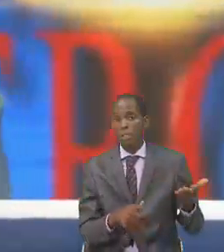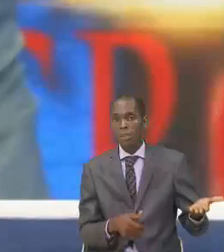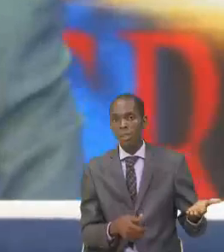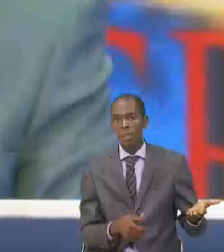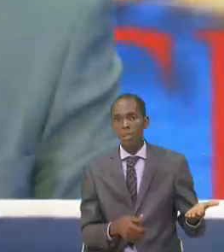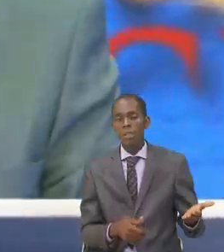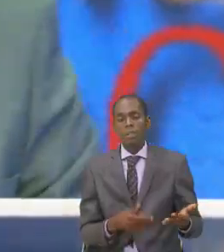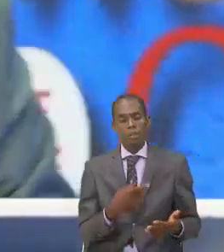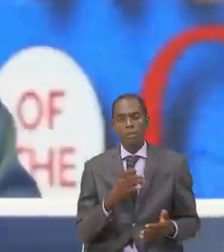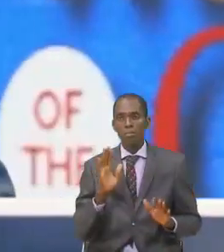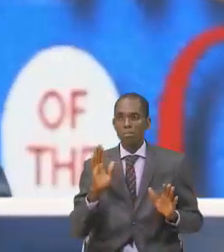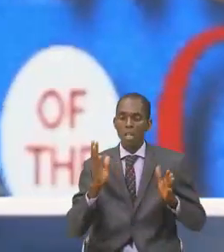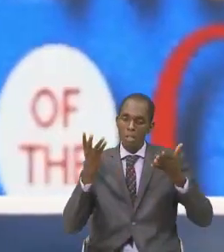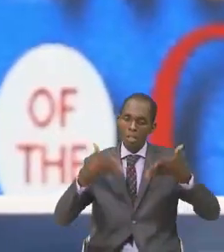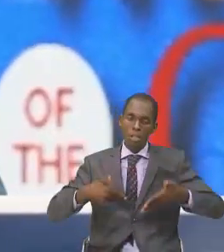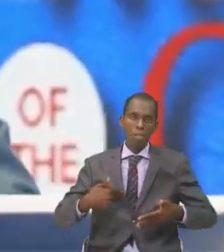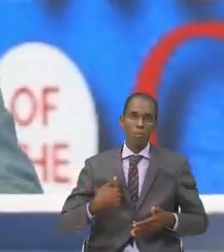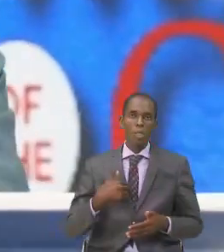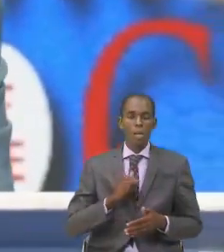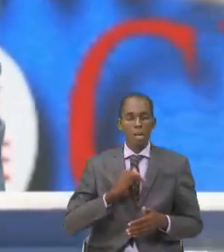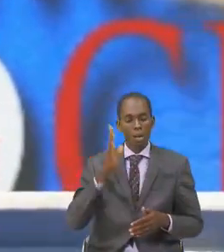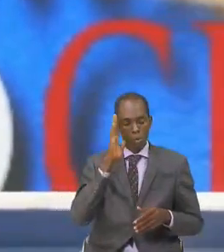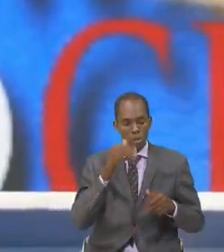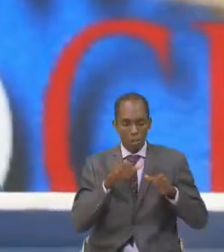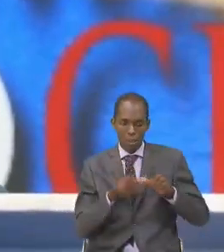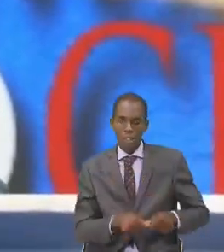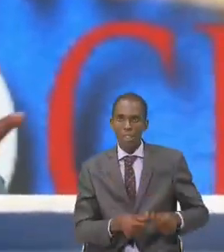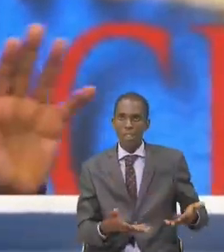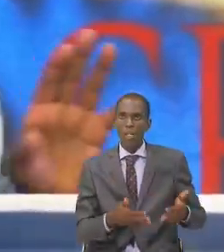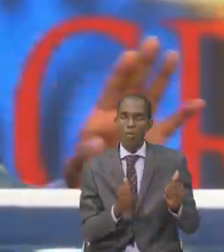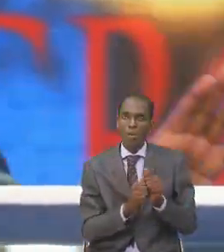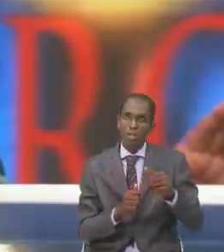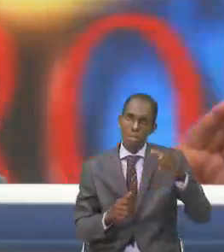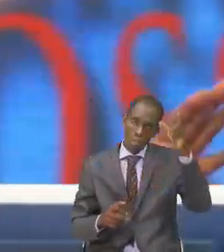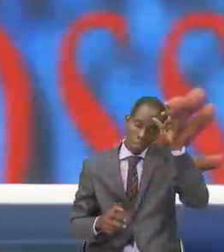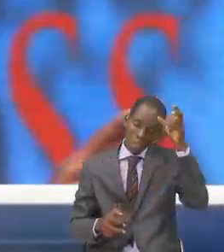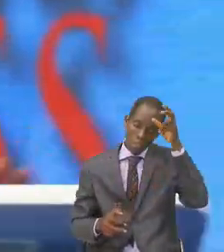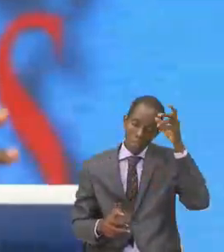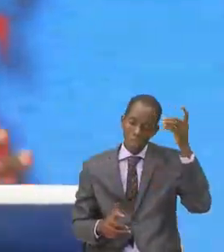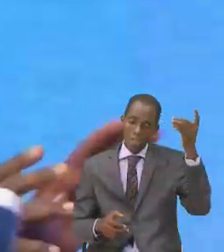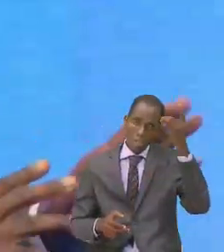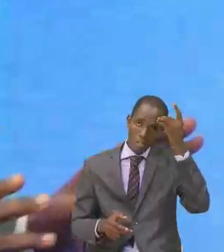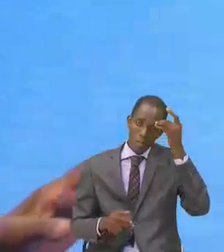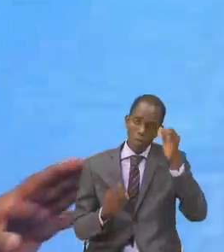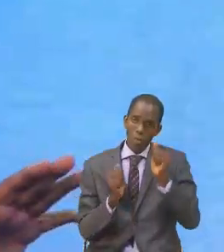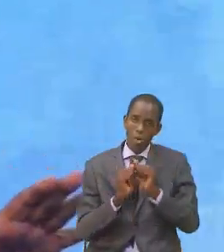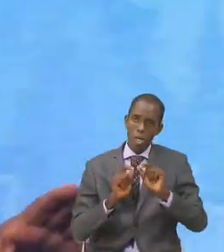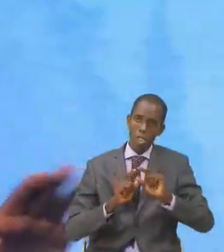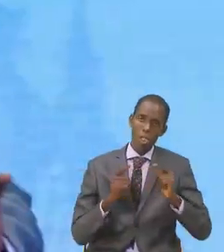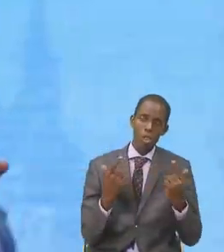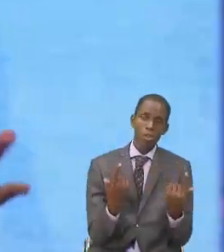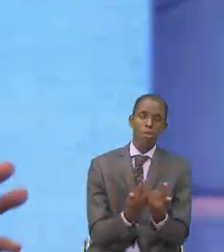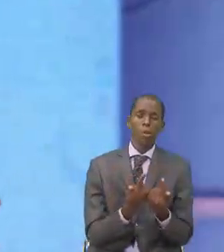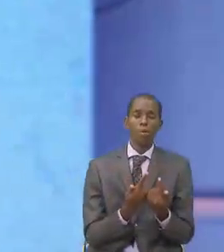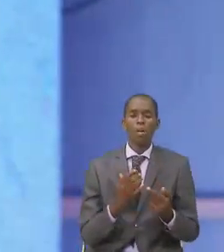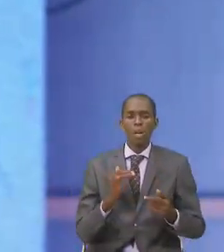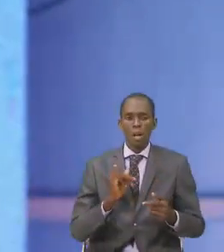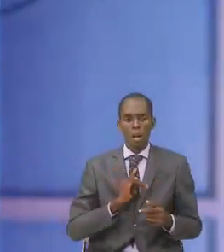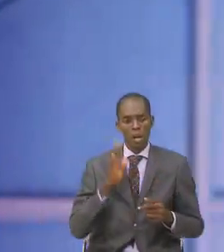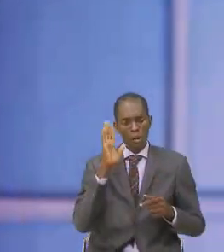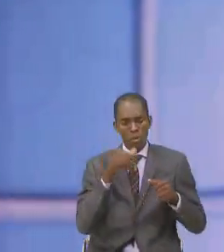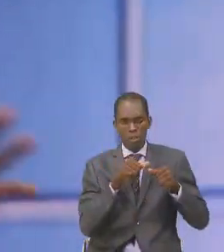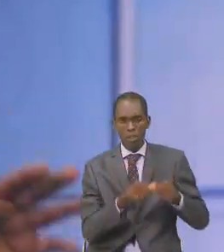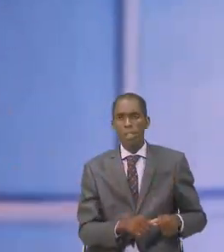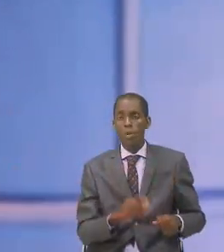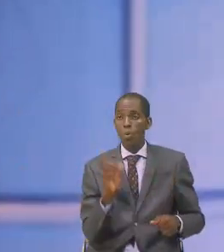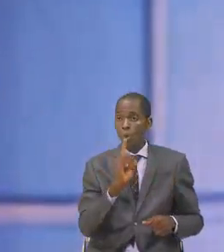devil. Because he remains, he says, I'm going to remain here with Satan, with the devil,